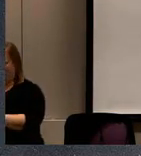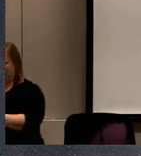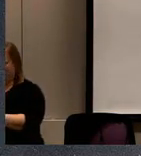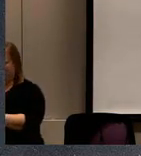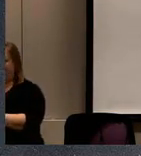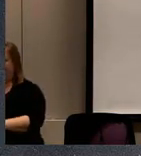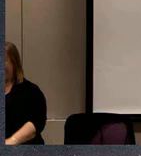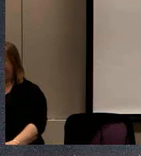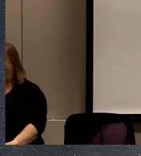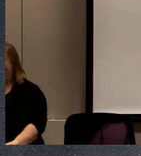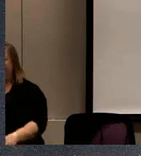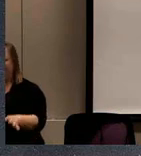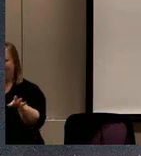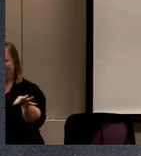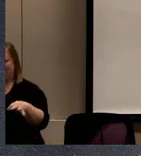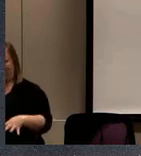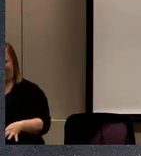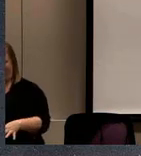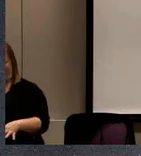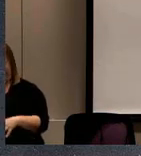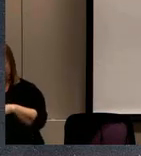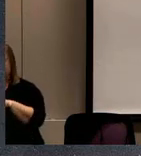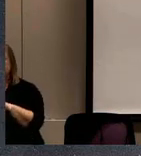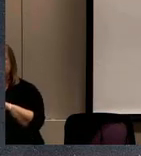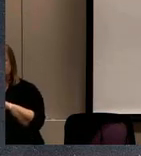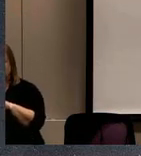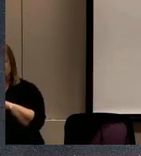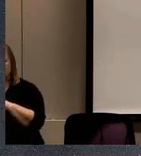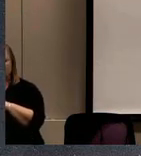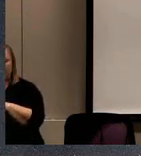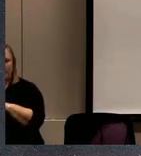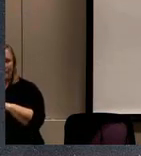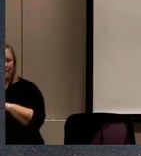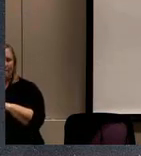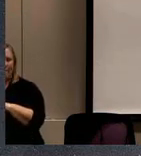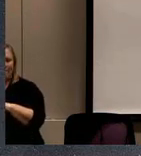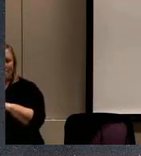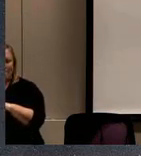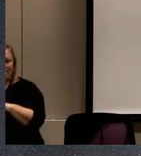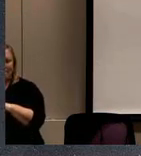number of reasons, and actually I'll get into to some of those and be able to illustrate some of those for a while. But